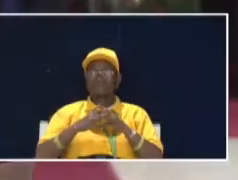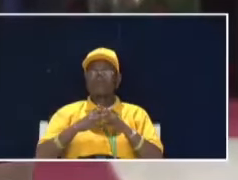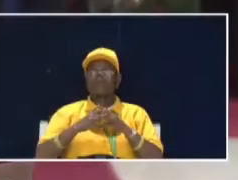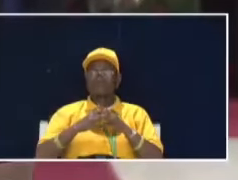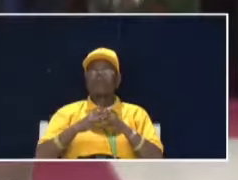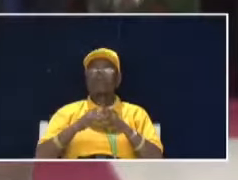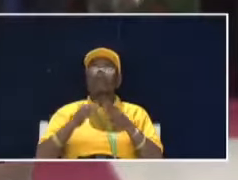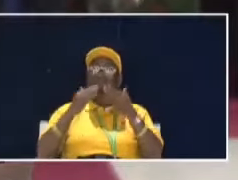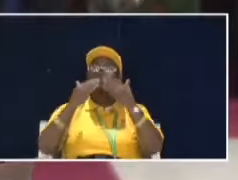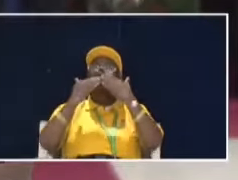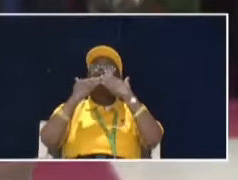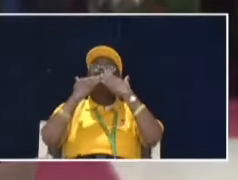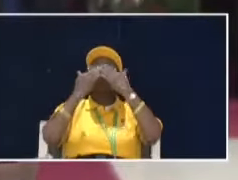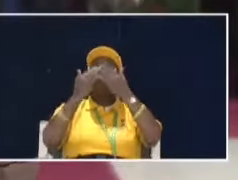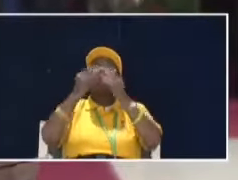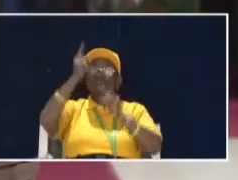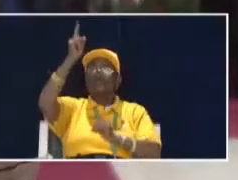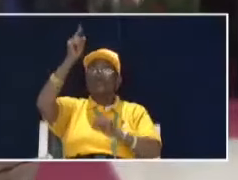Thank you, Daddy.